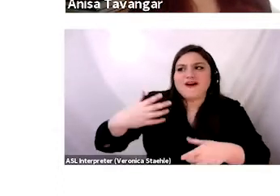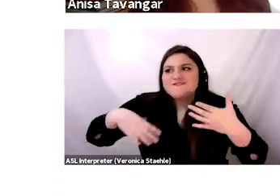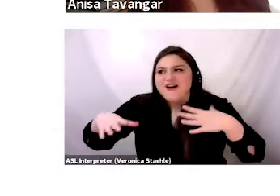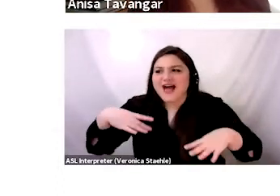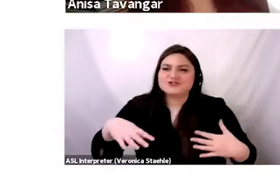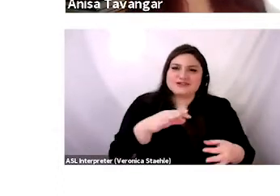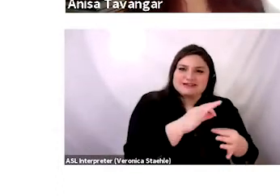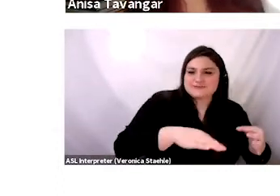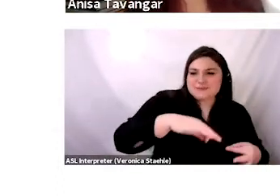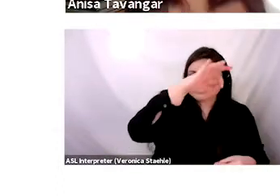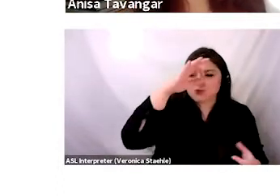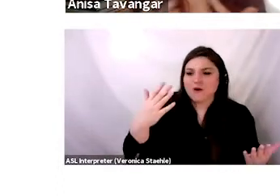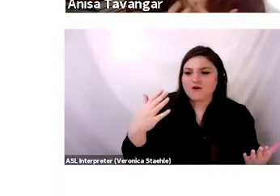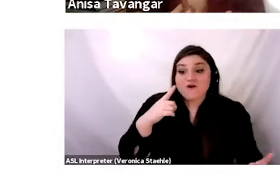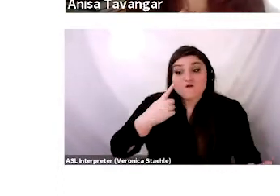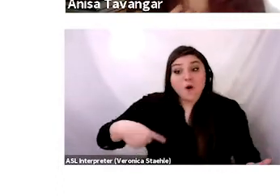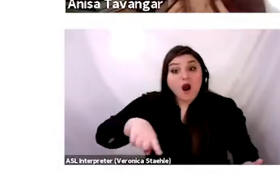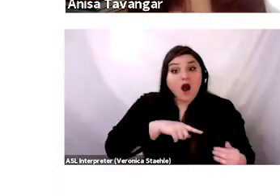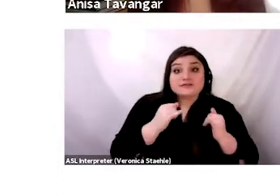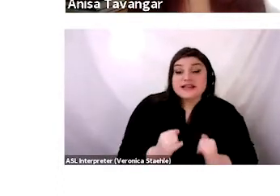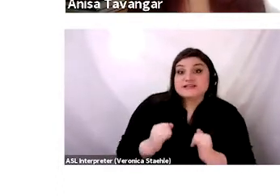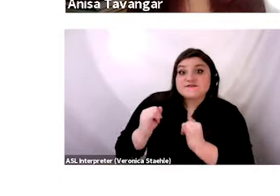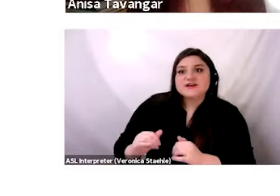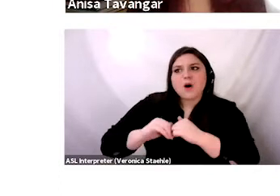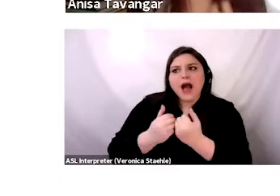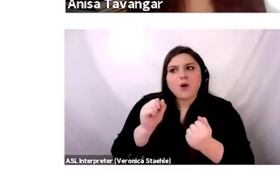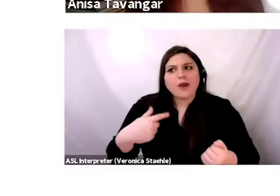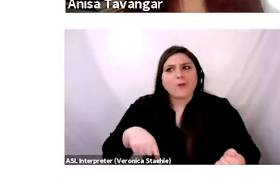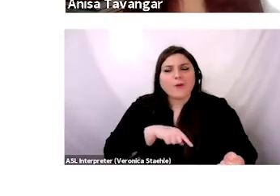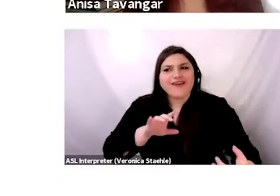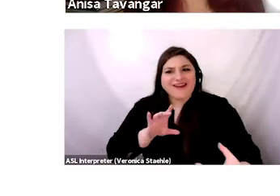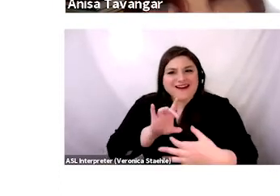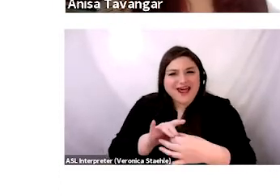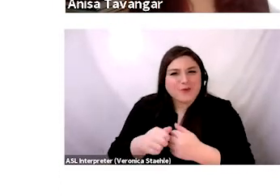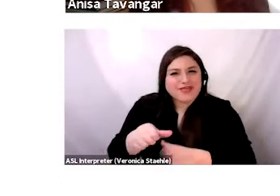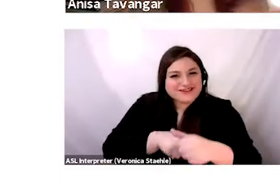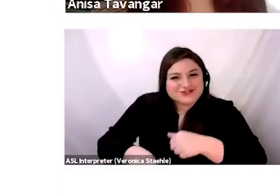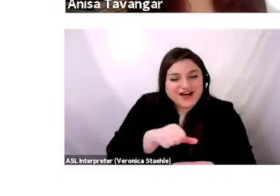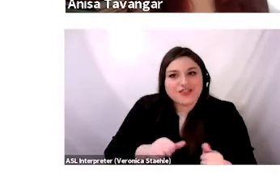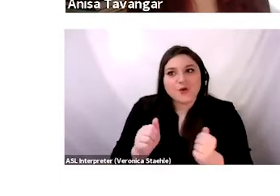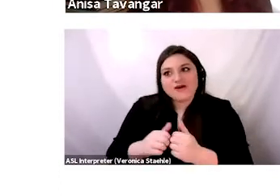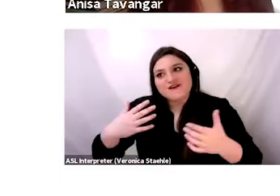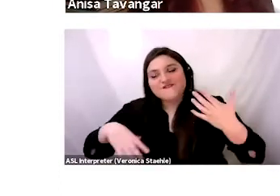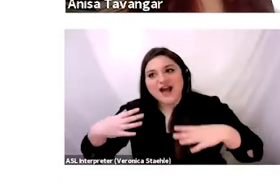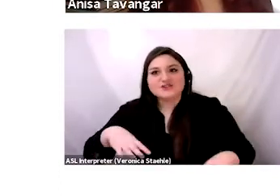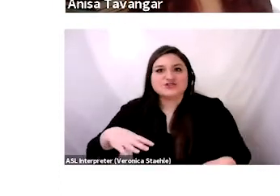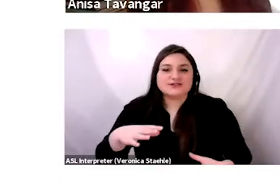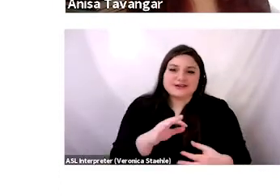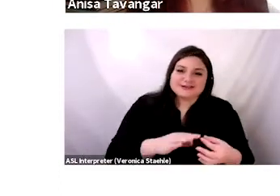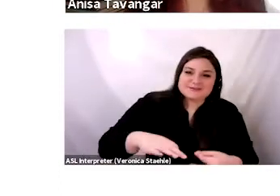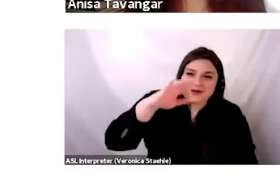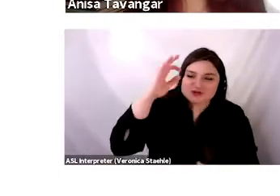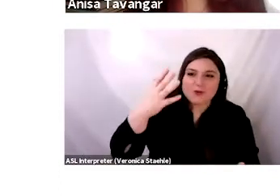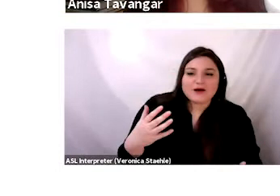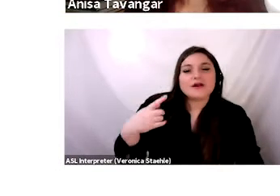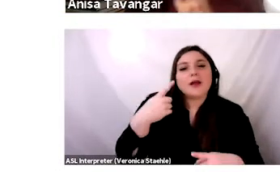do fashion and spirituality intersect? How can we as individuals reflect these spiritual values through fashion, through clothing? This link